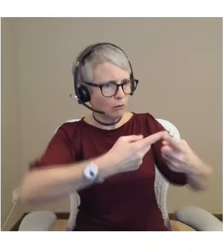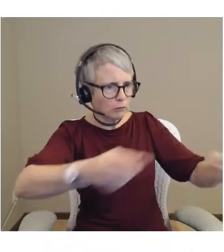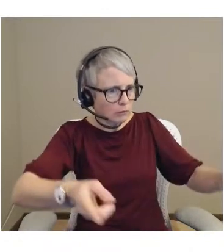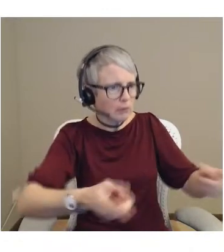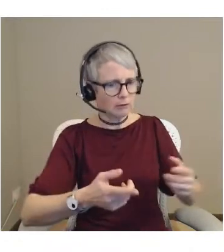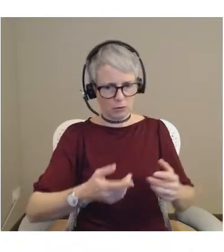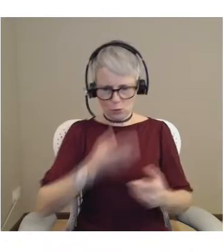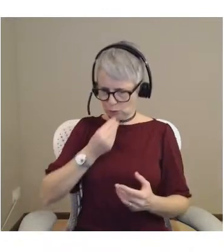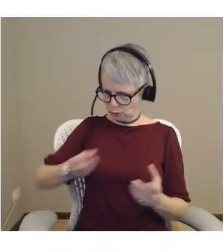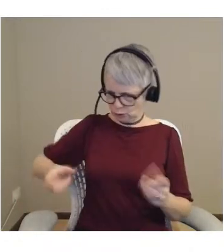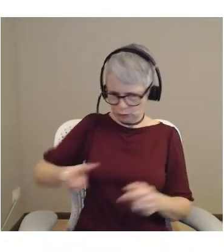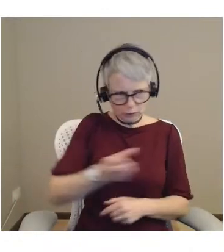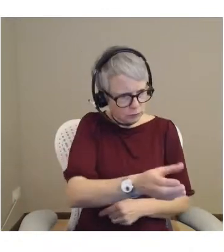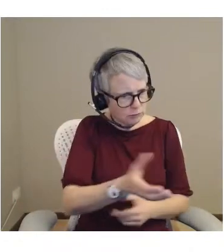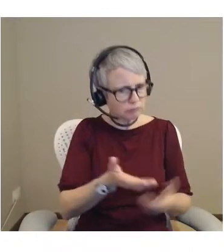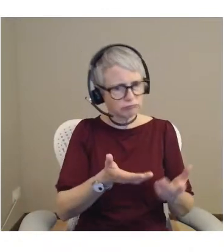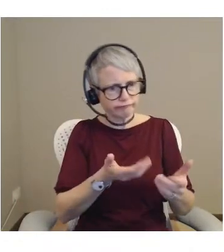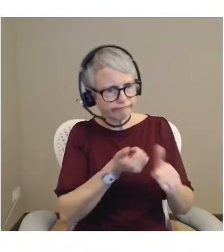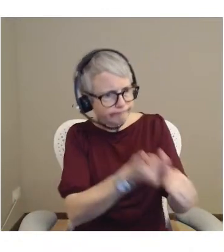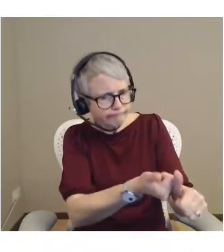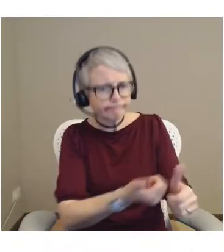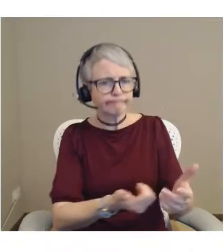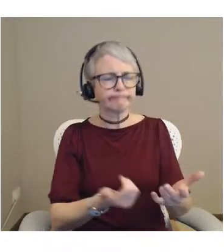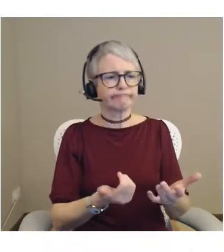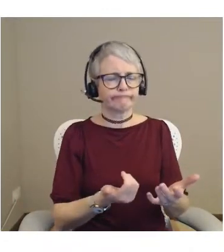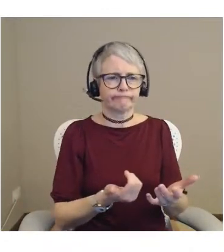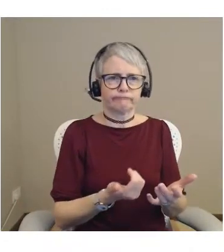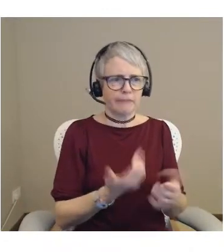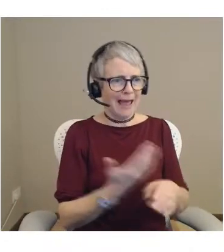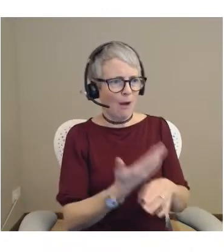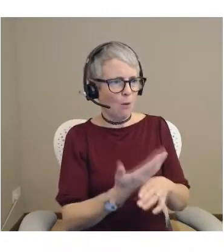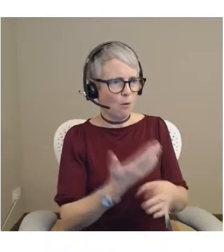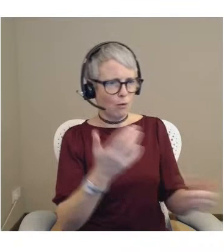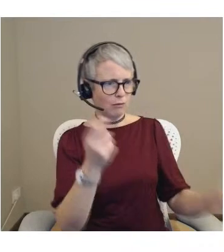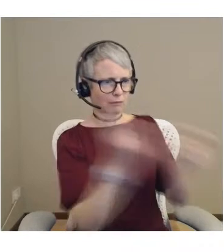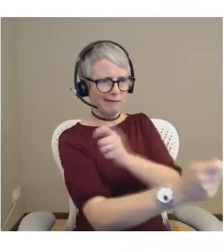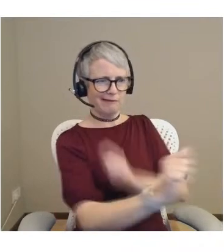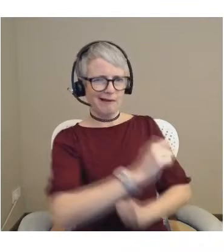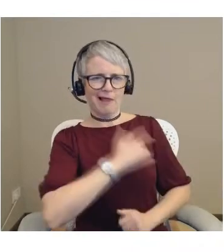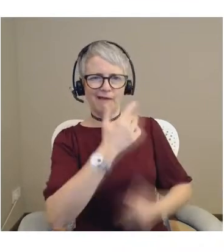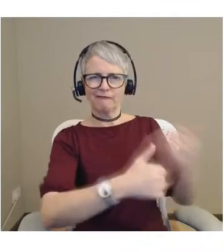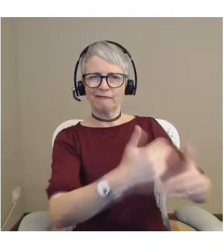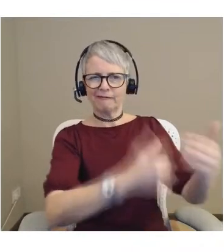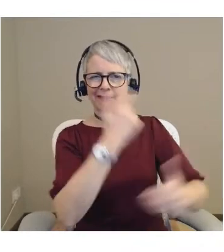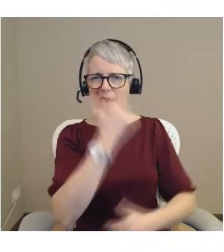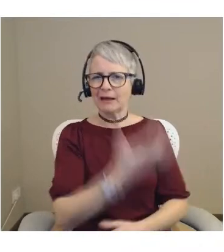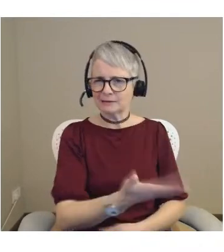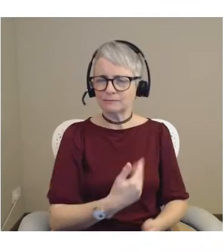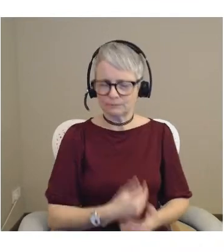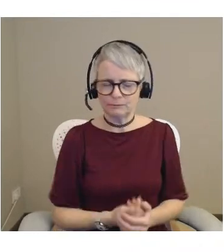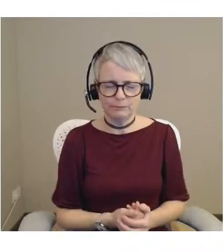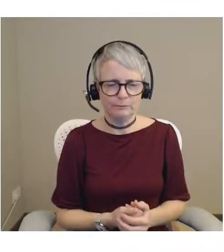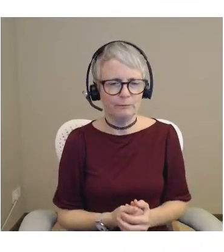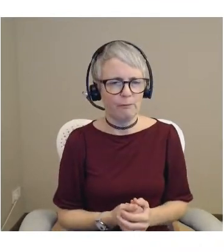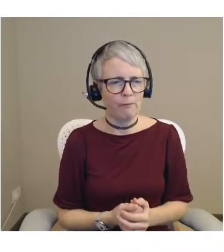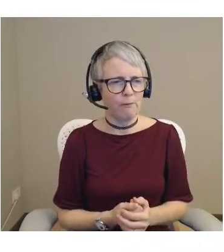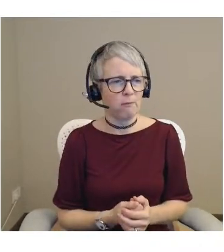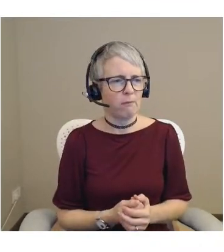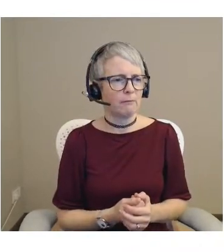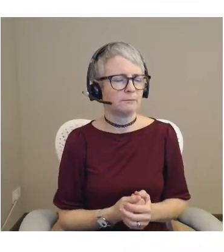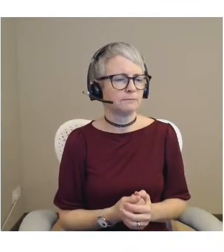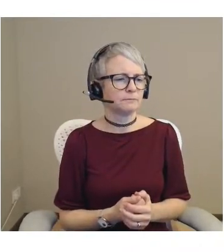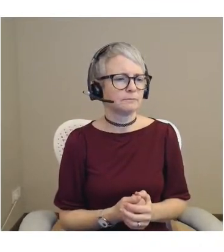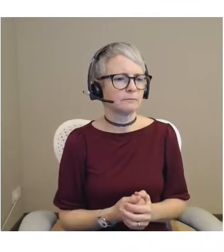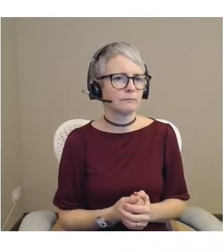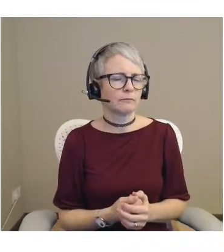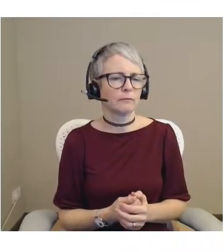can kind of educate people about the work, about how kind of transformative that sort of technology can be for people in the workplace and education.